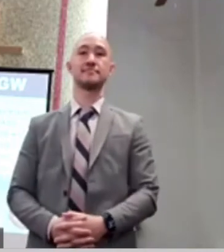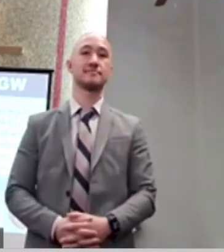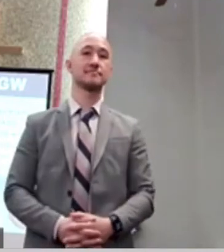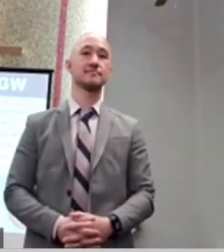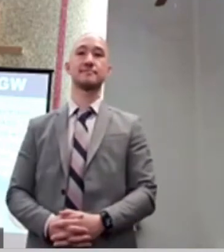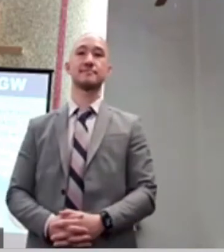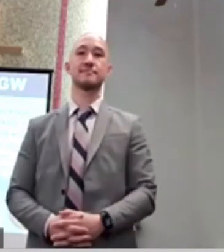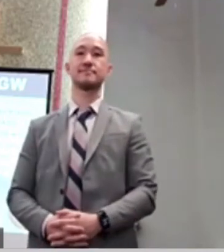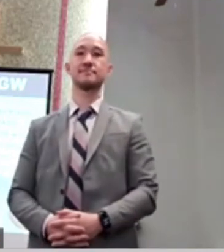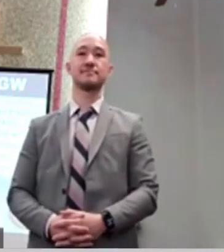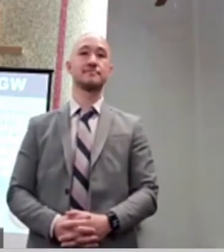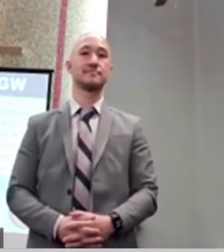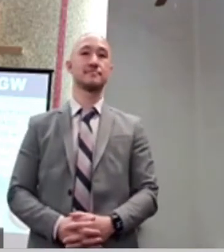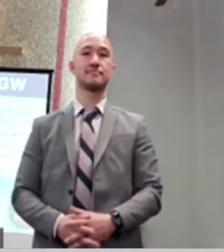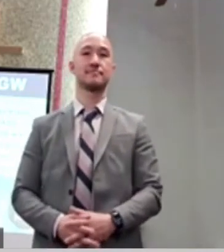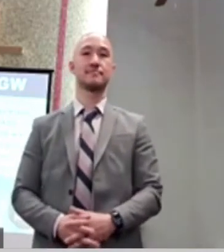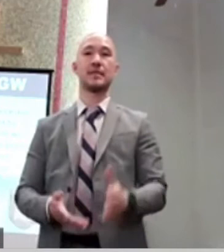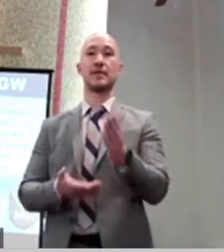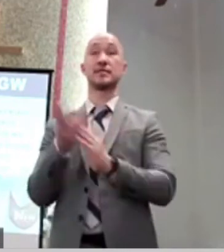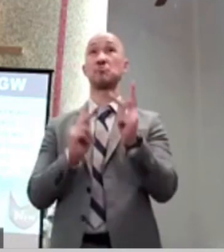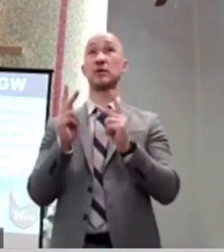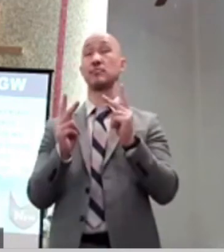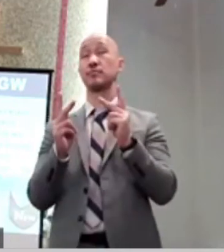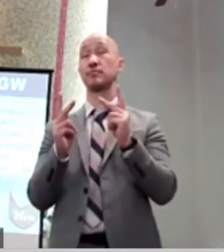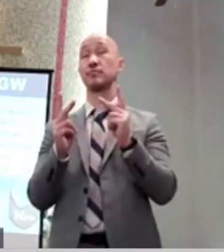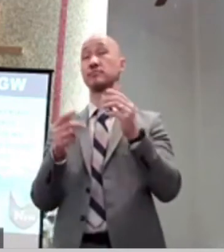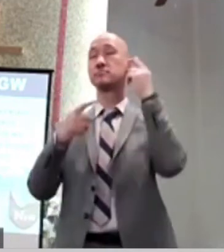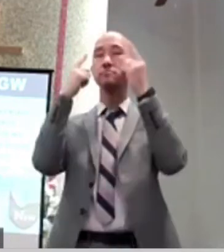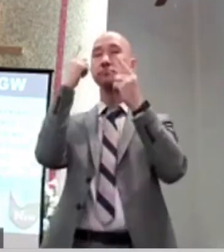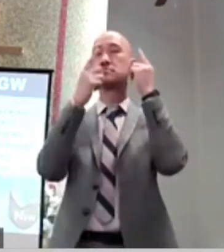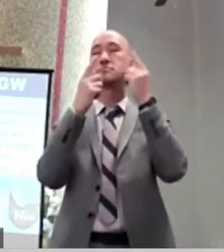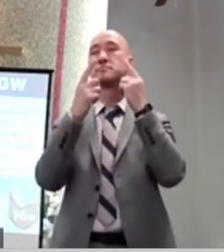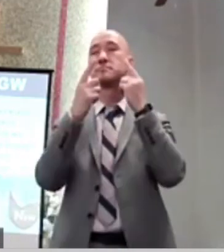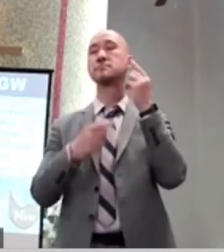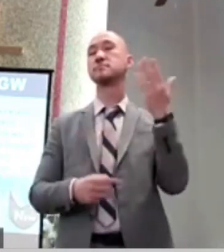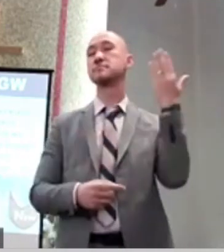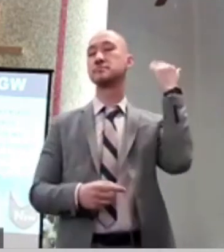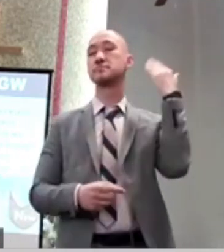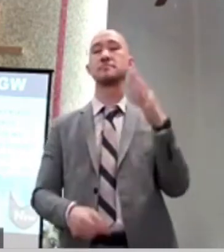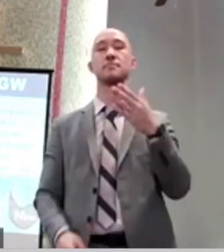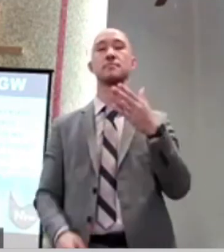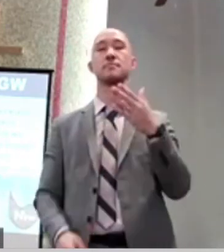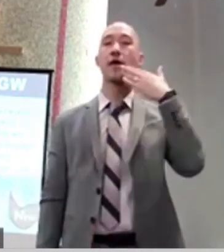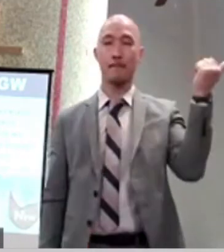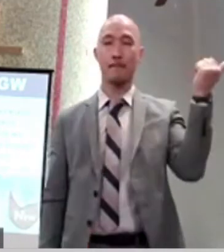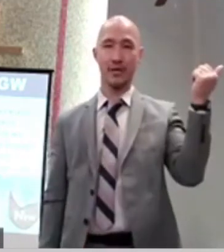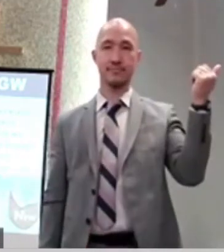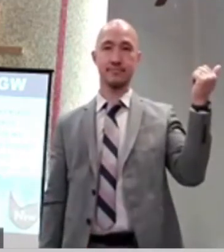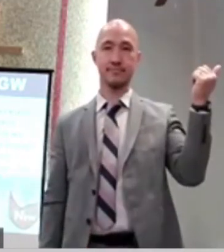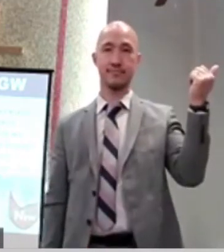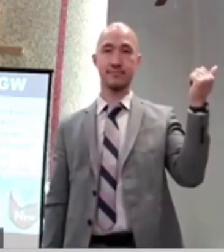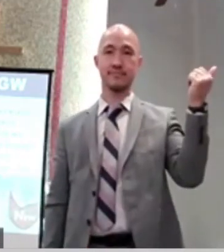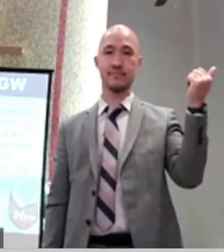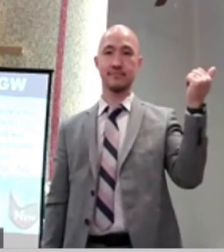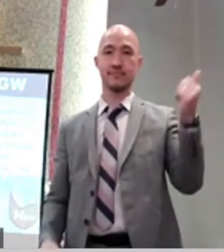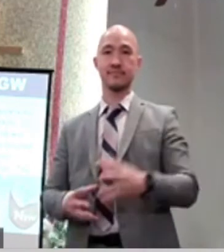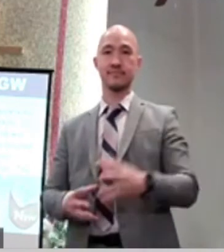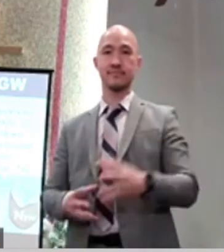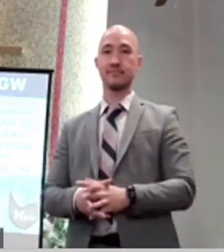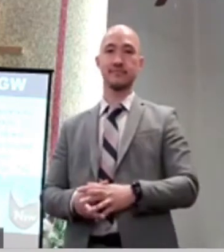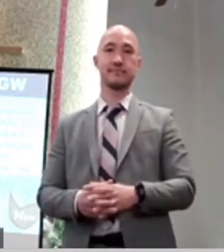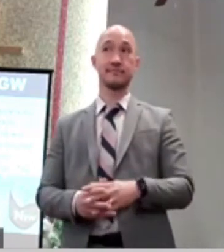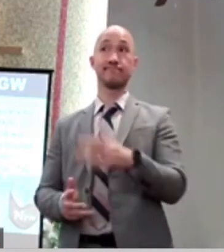that, they have no understanding at all of what Jesus is bringing to the table. They're not ready. And so we all